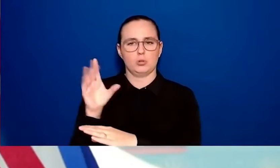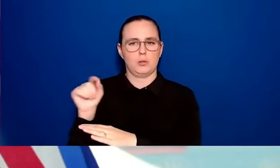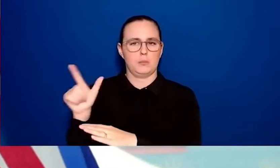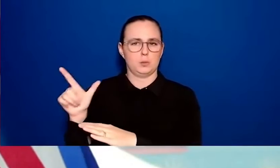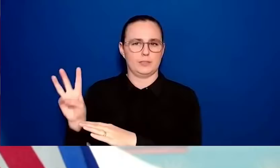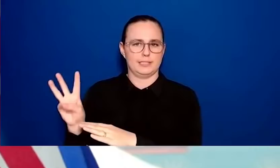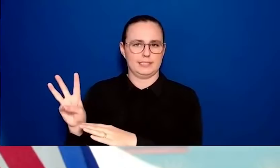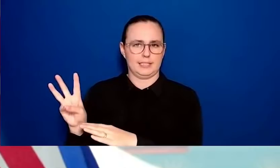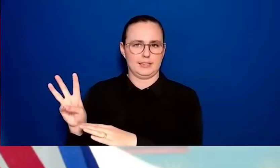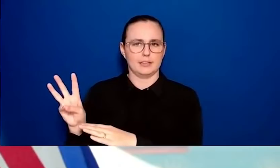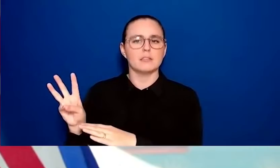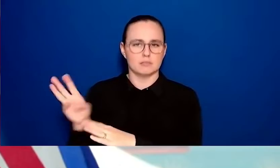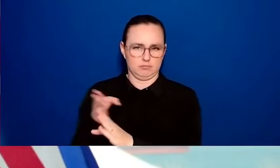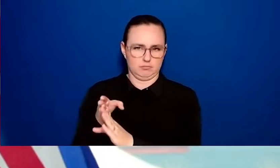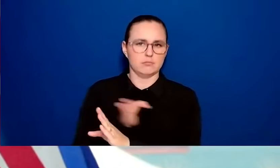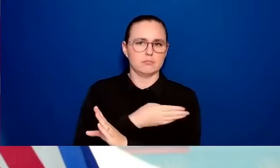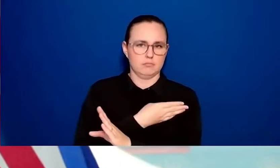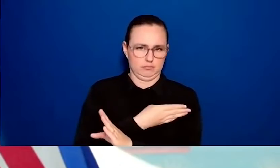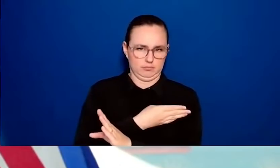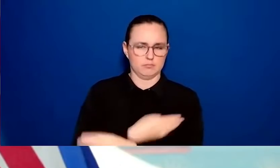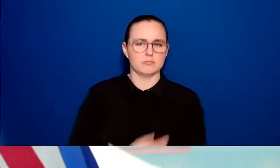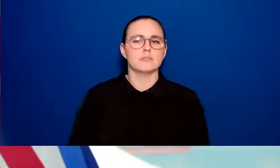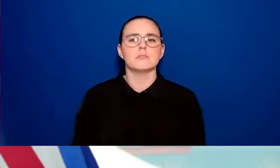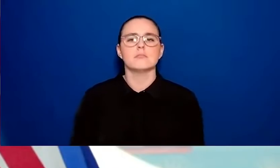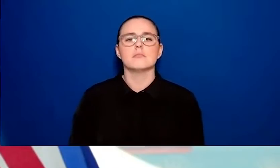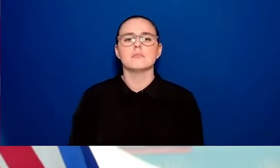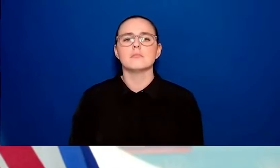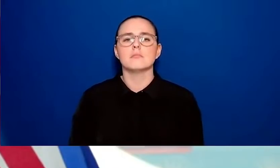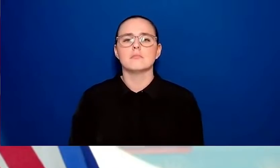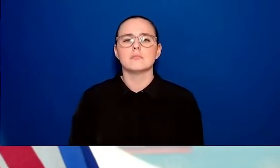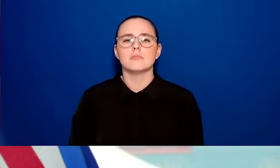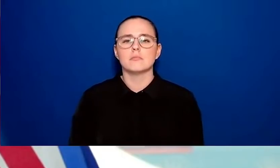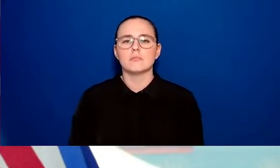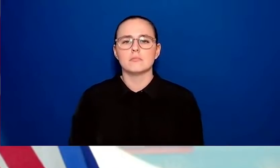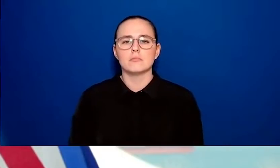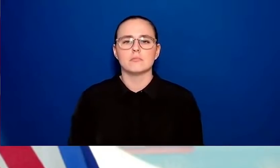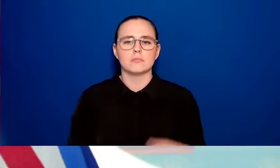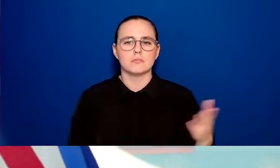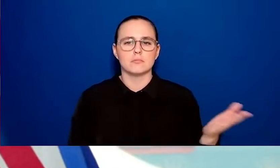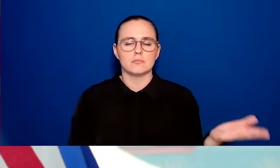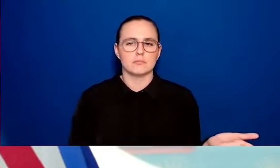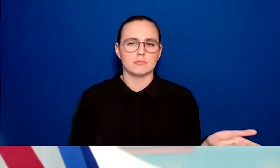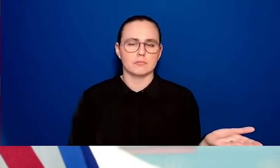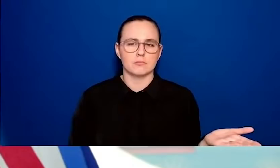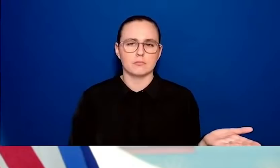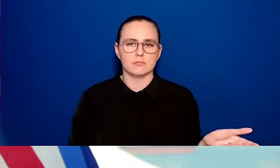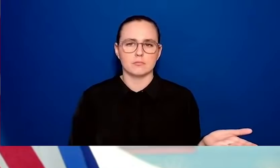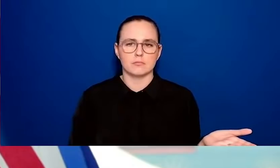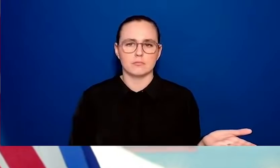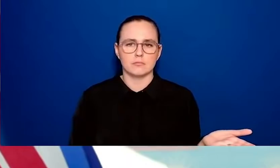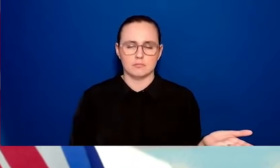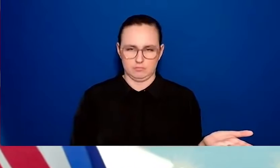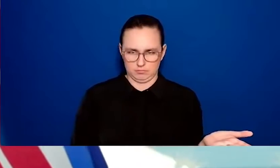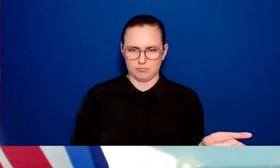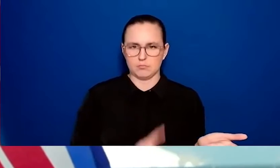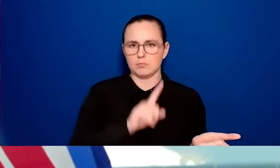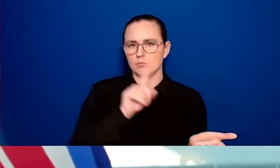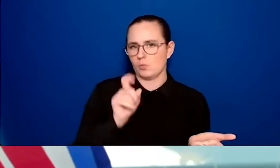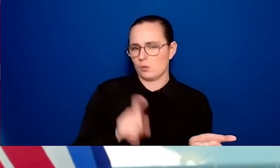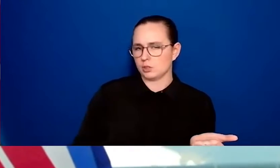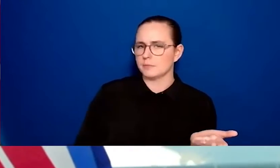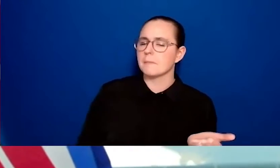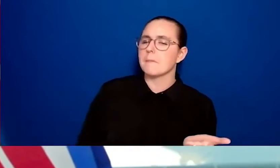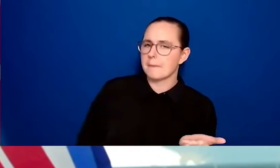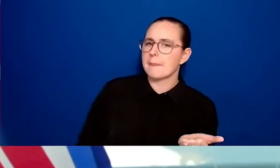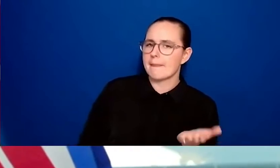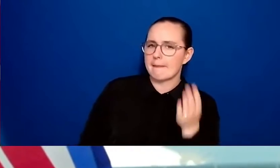thanks. Then I guess I'm still wondering what it is that's driving the policy change today. So we knew about long-term care, and it was pretty clear